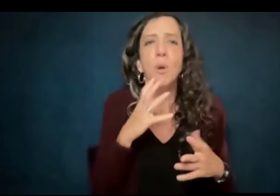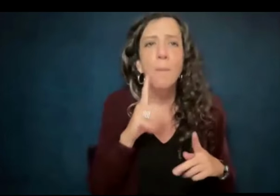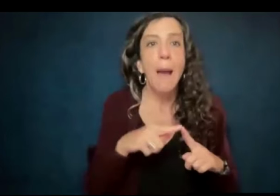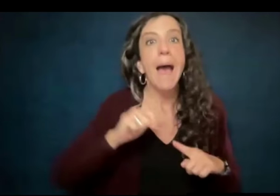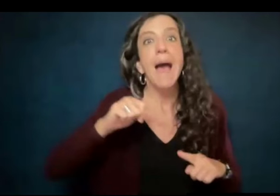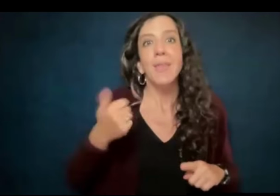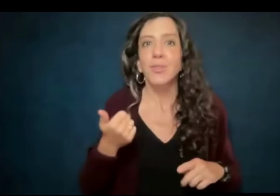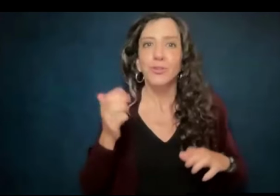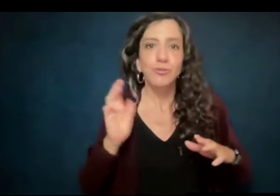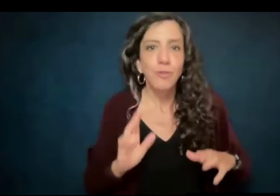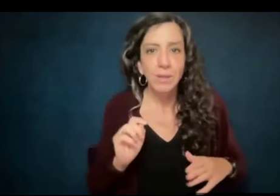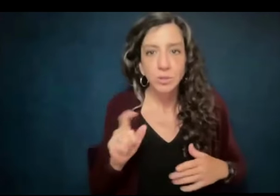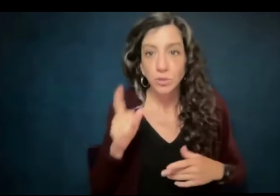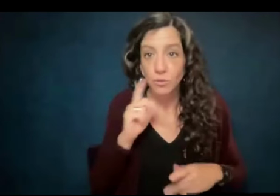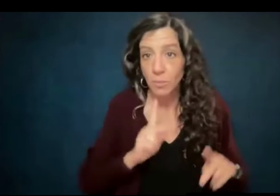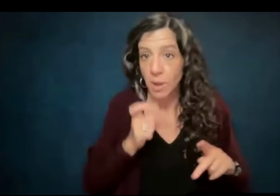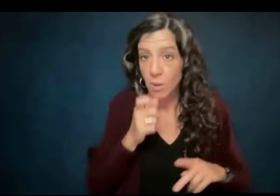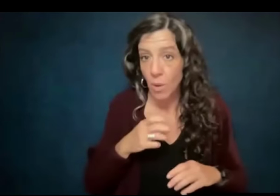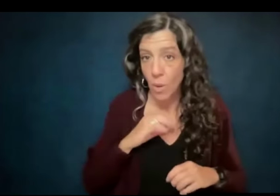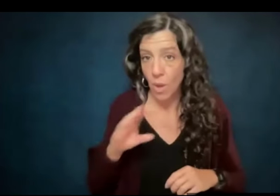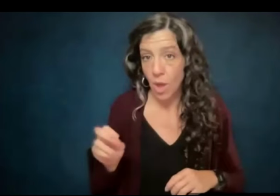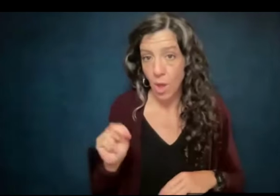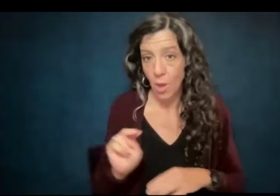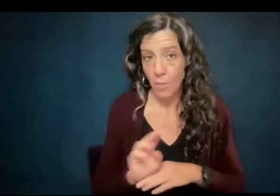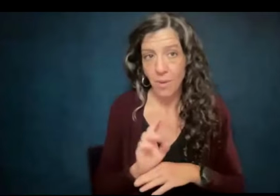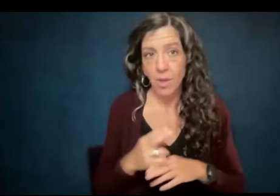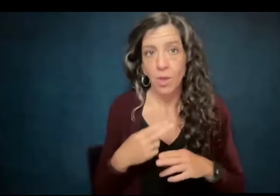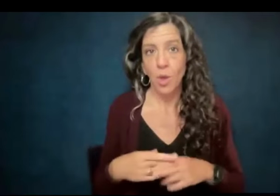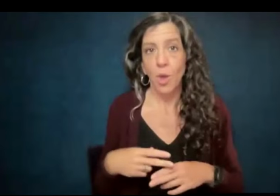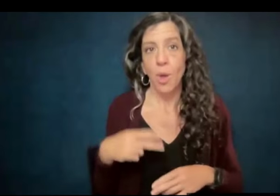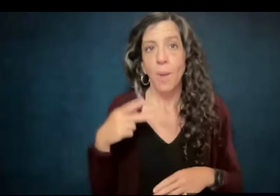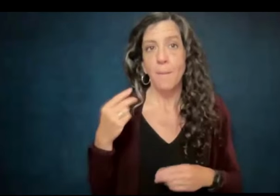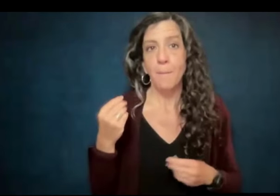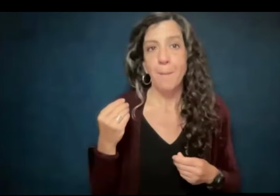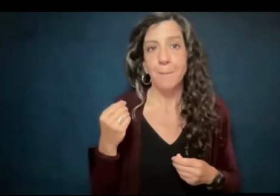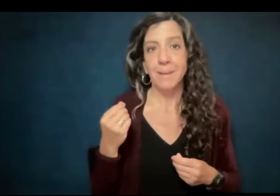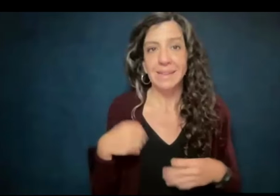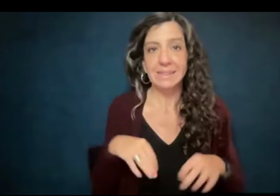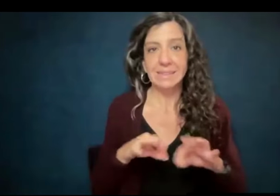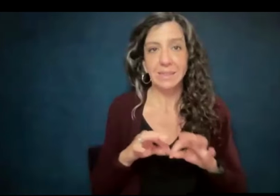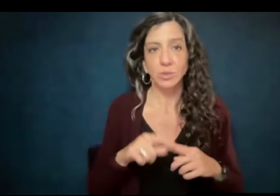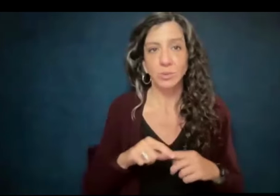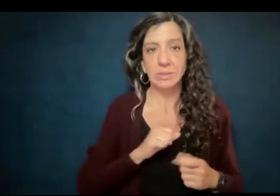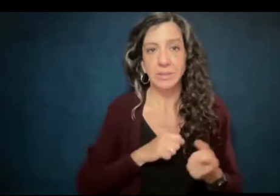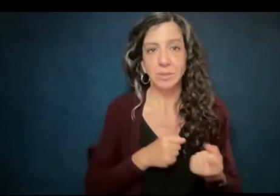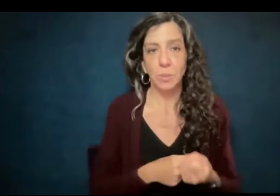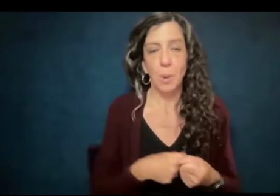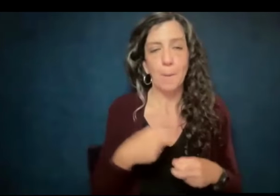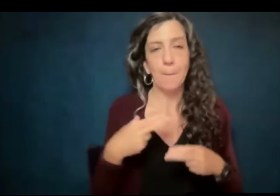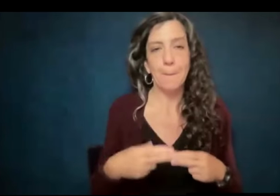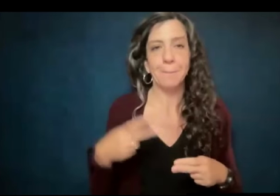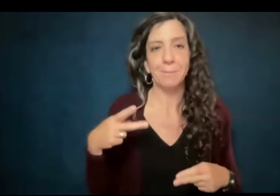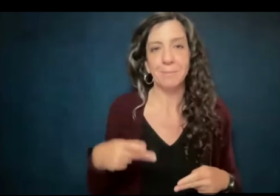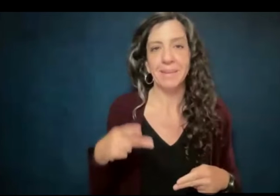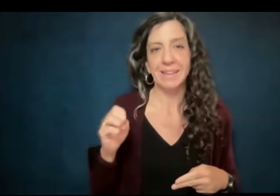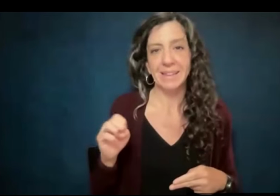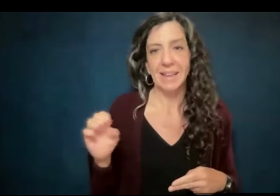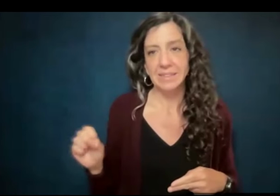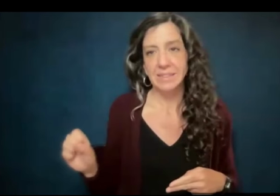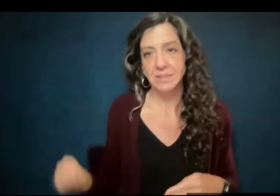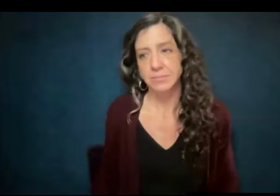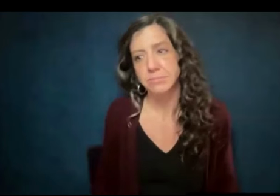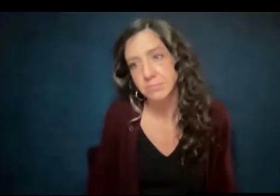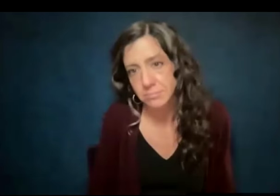for people who are self-employed. This is called Property Essential to Self-Support, or PES. I know